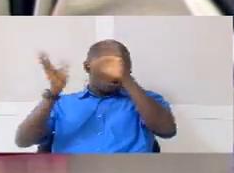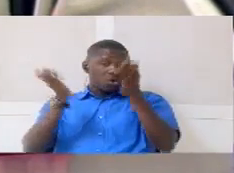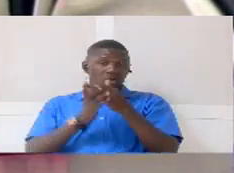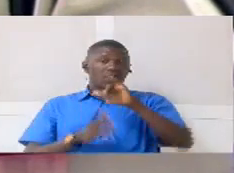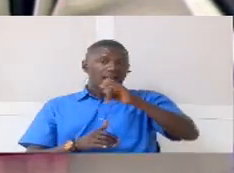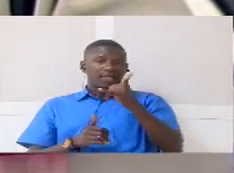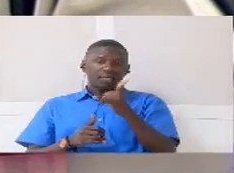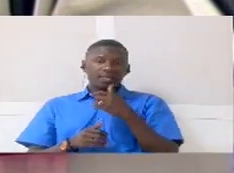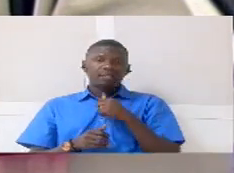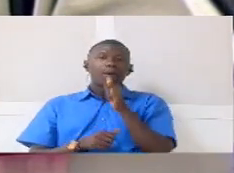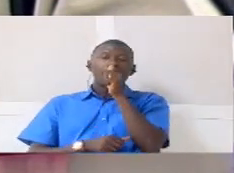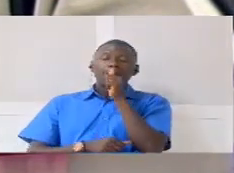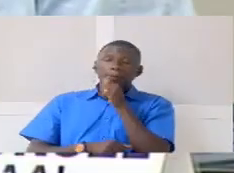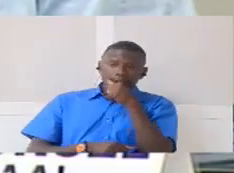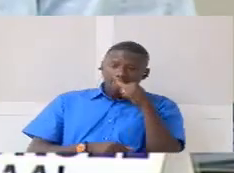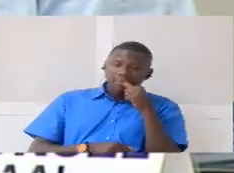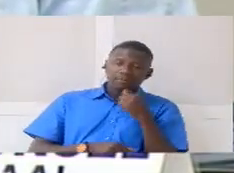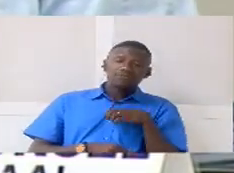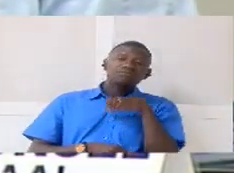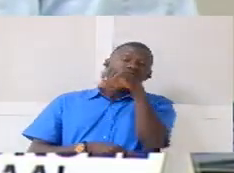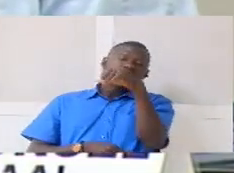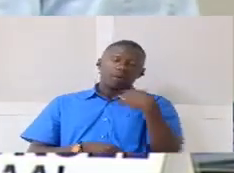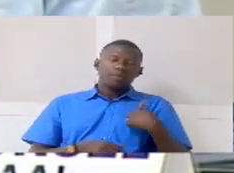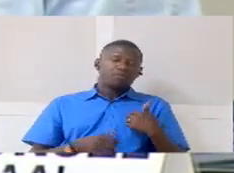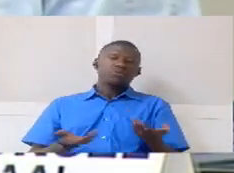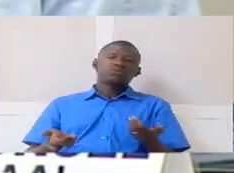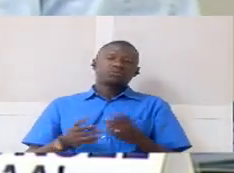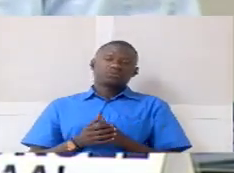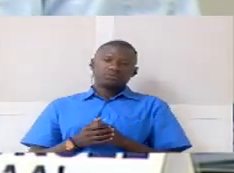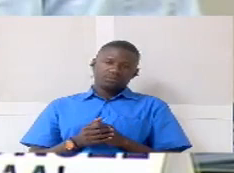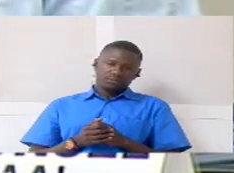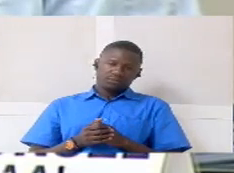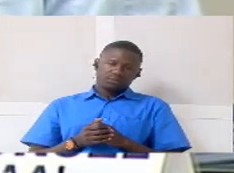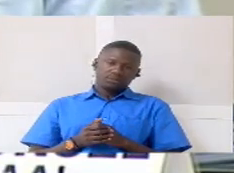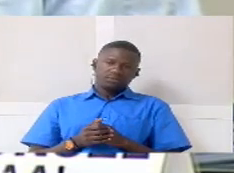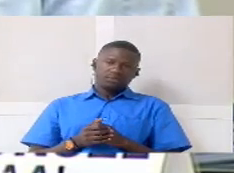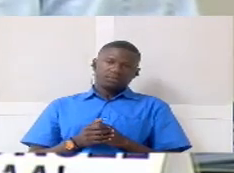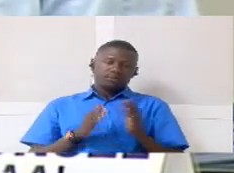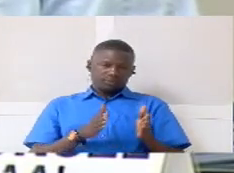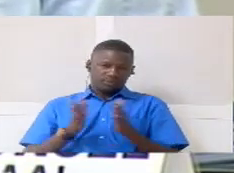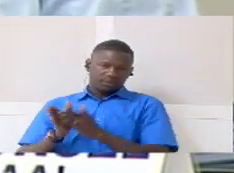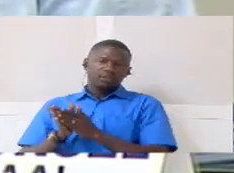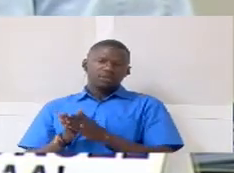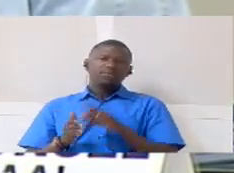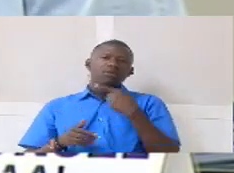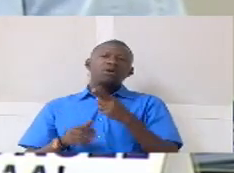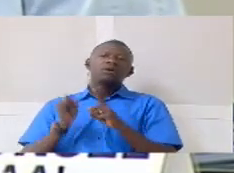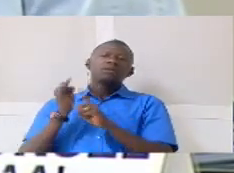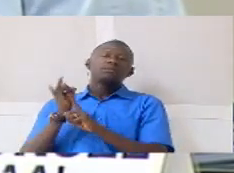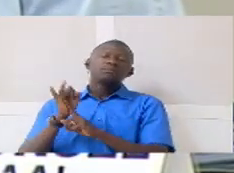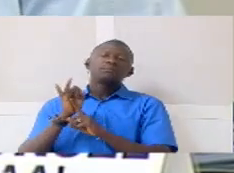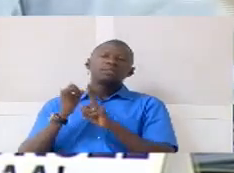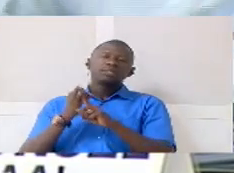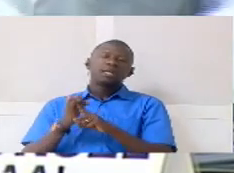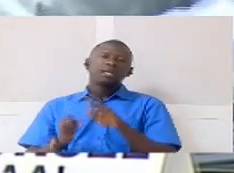they did what they did. And for somebody like Ibrahim Ajouf, who died in the prison in 2015, after he